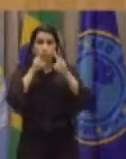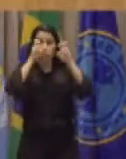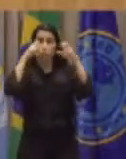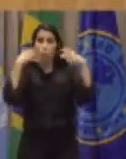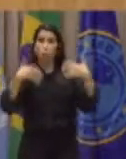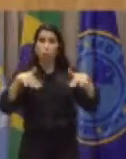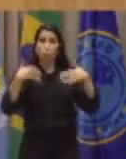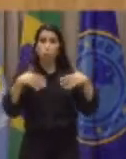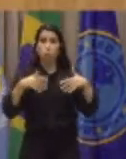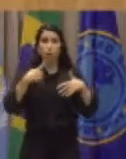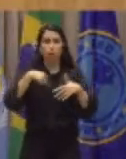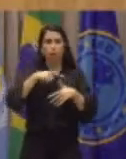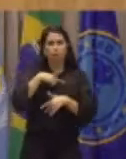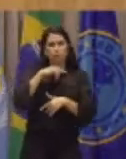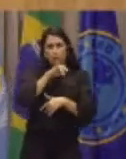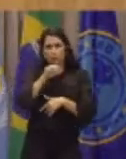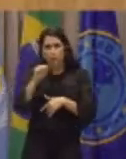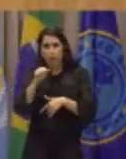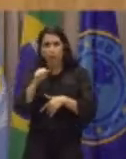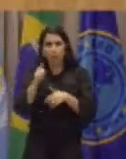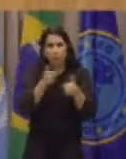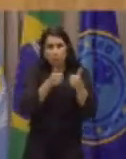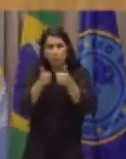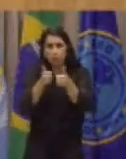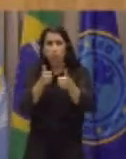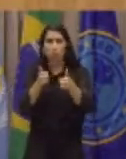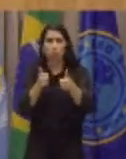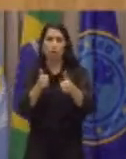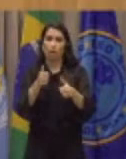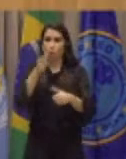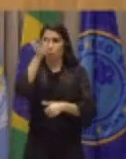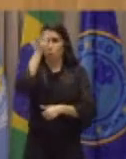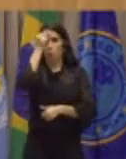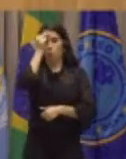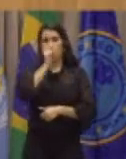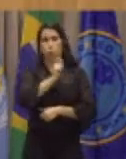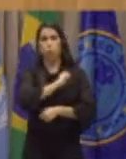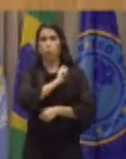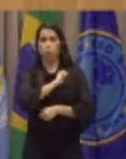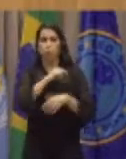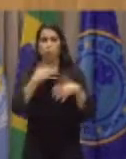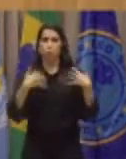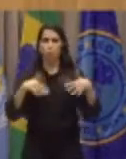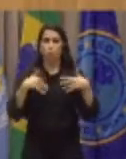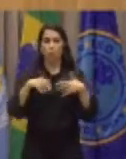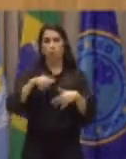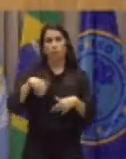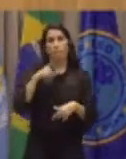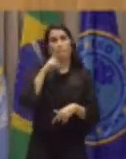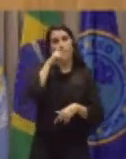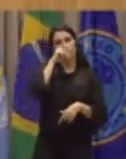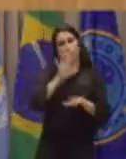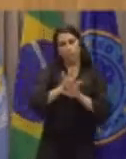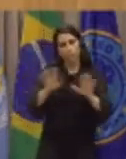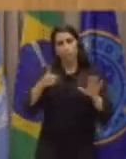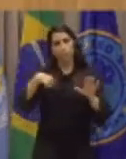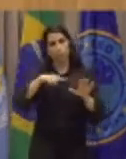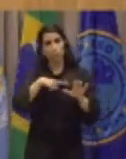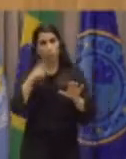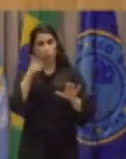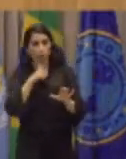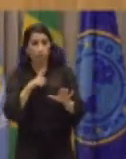strong technology and be guided by it. It's very comfortable.